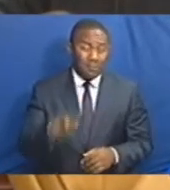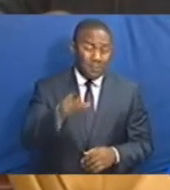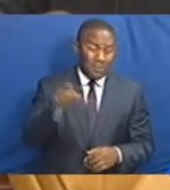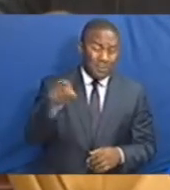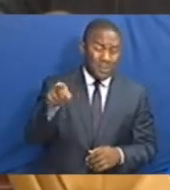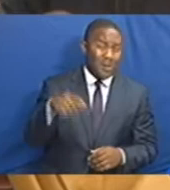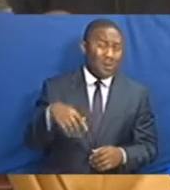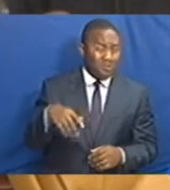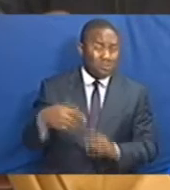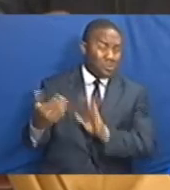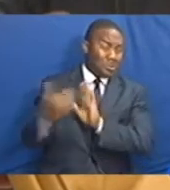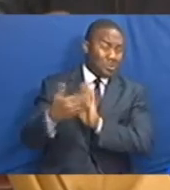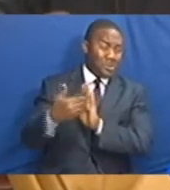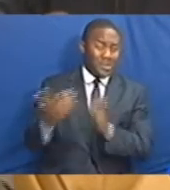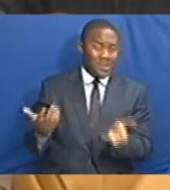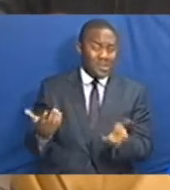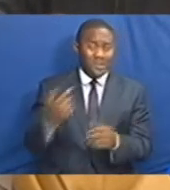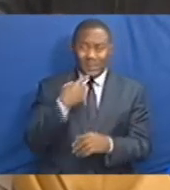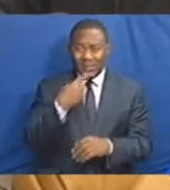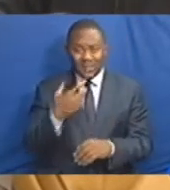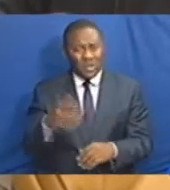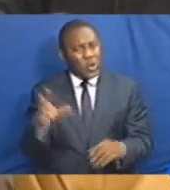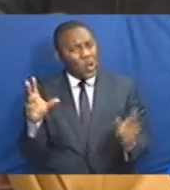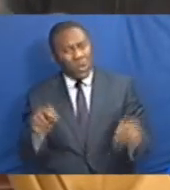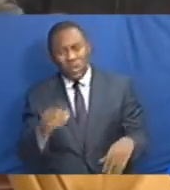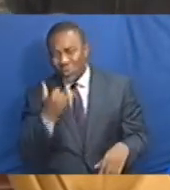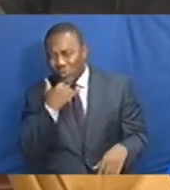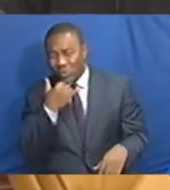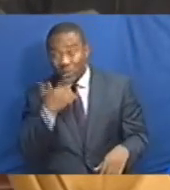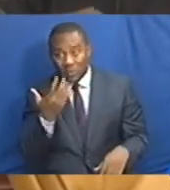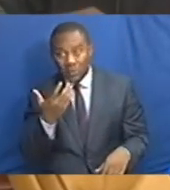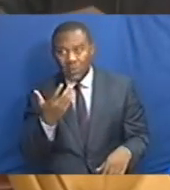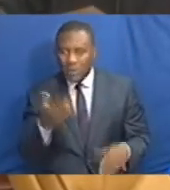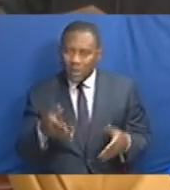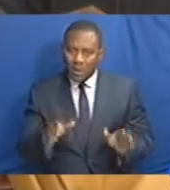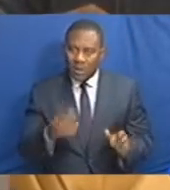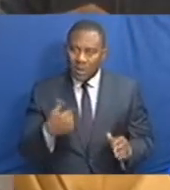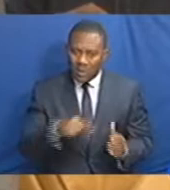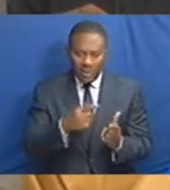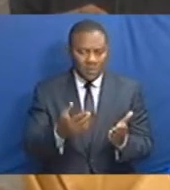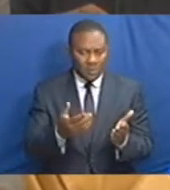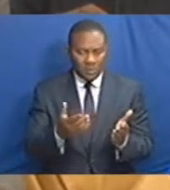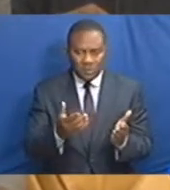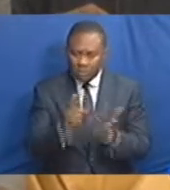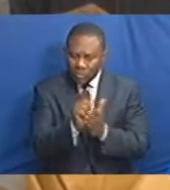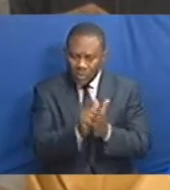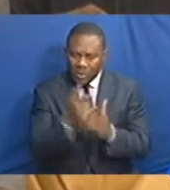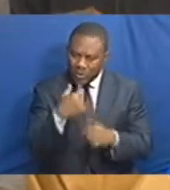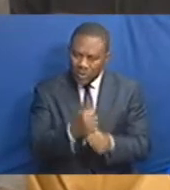us actually to craft good laws which will have given us the opportunity to actually